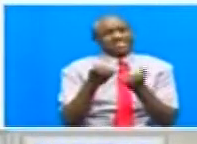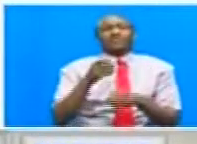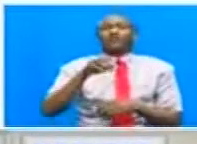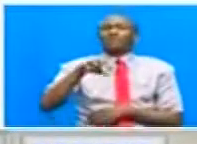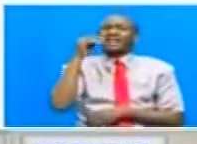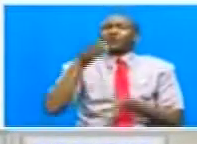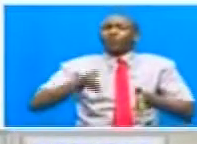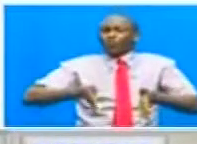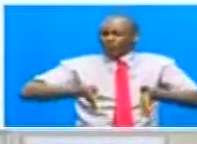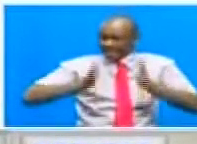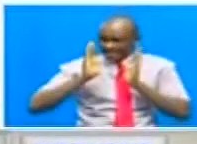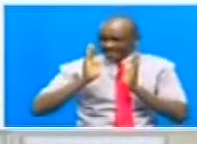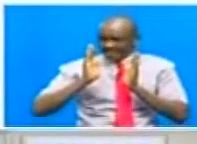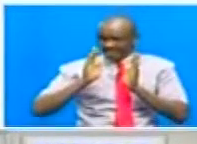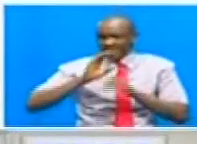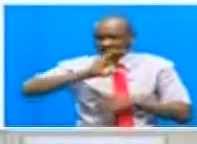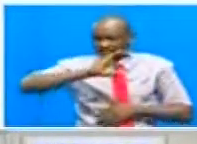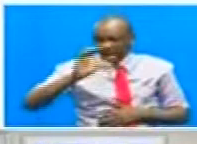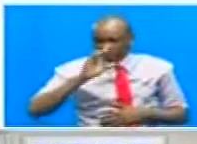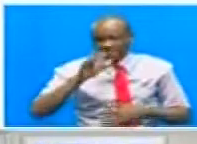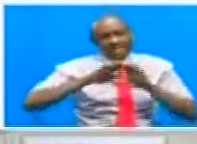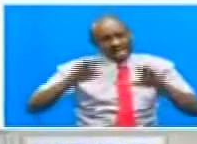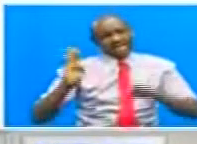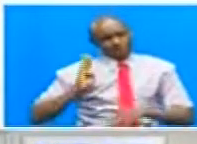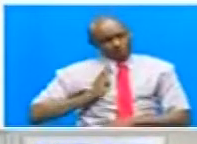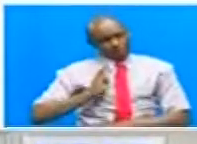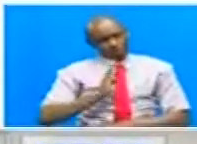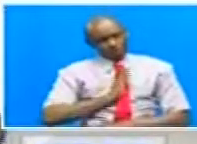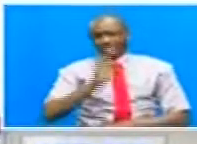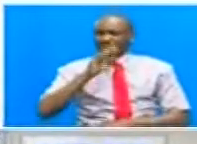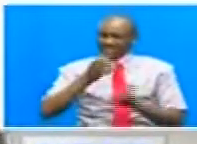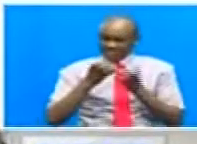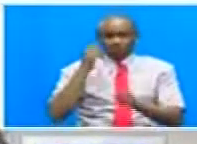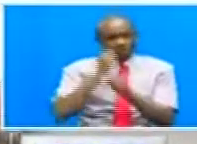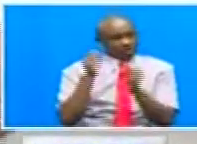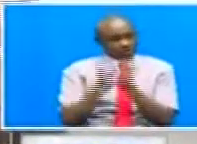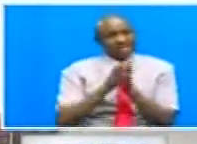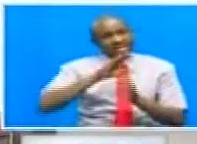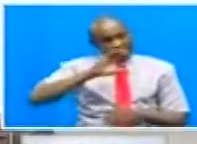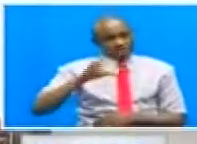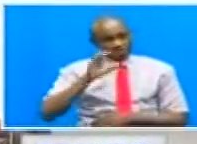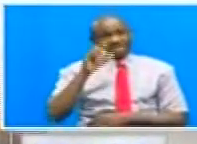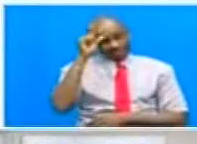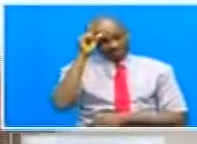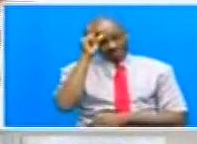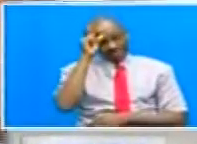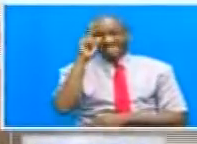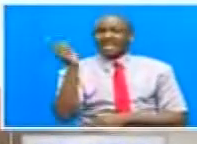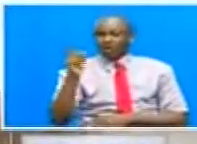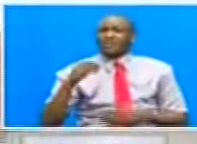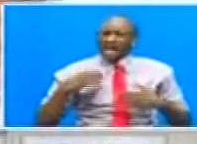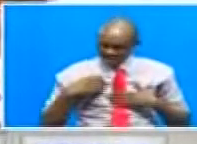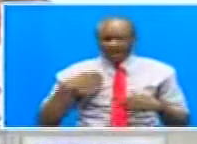way of the county land boards need to find a way of working with the county government, because like a city like Nairobi has a